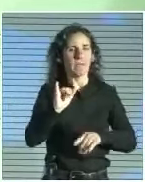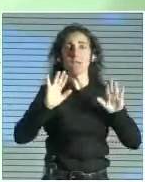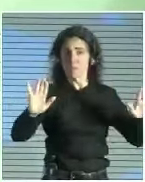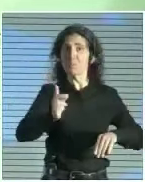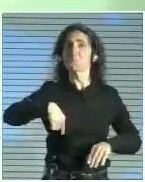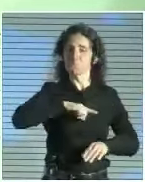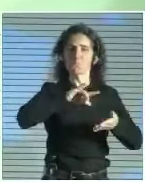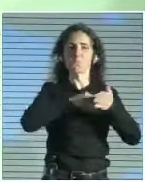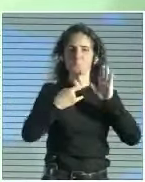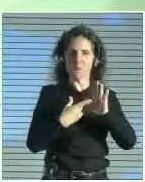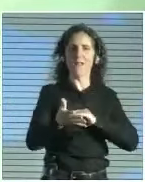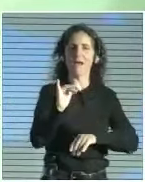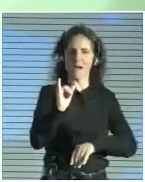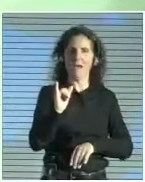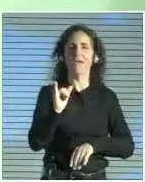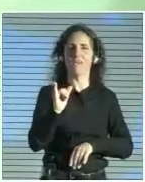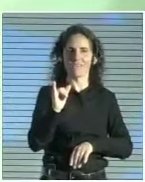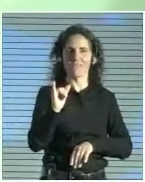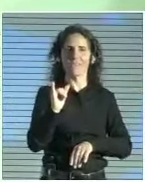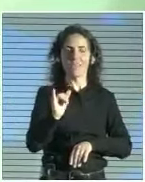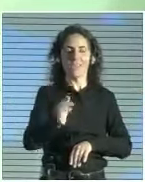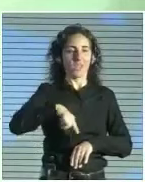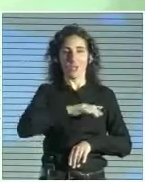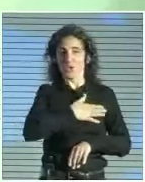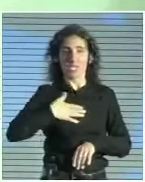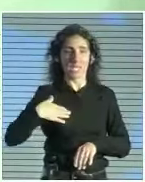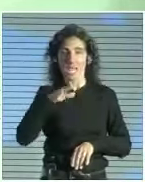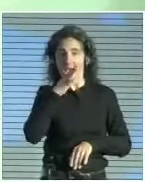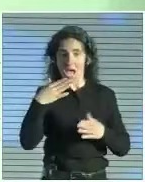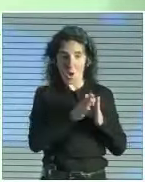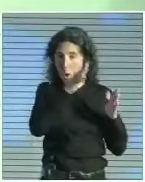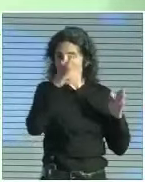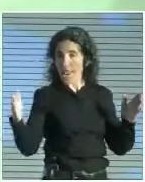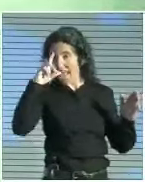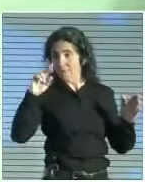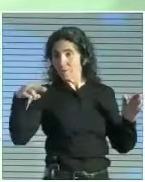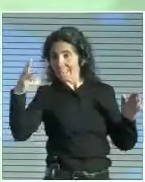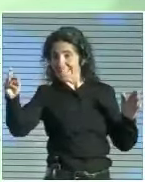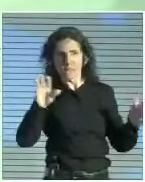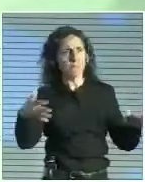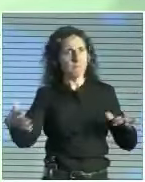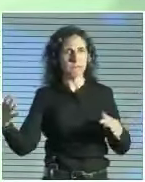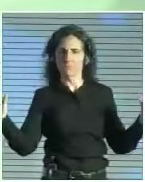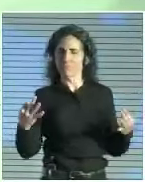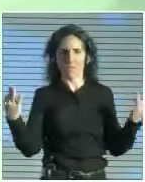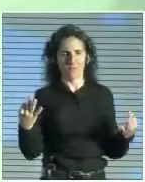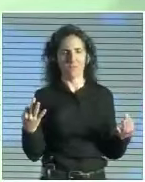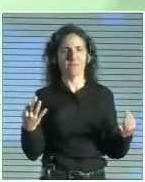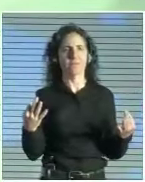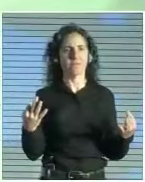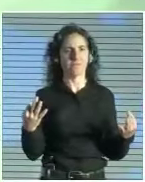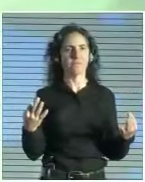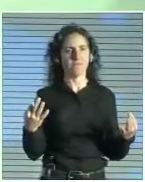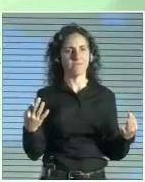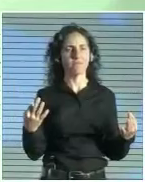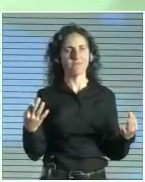brand resonance, investment, sustainability, social license to operate. Like, so they're very specific, and we're going to have